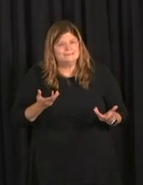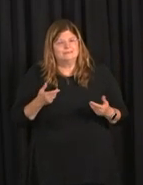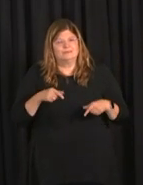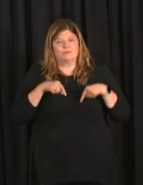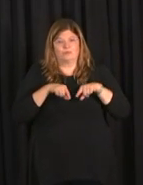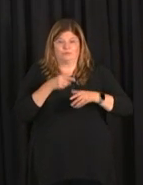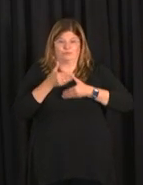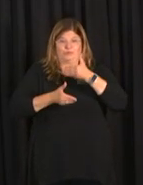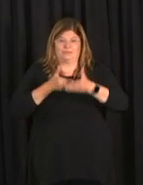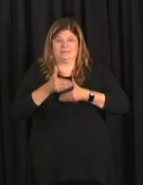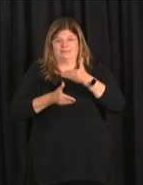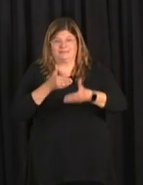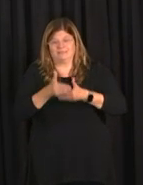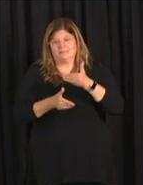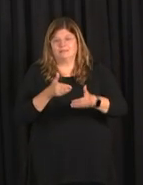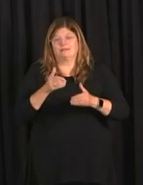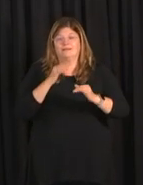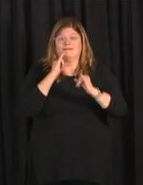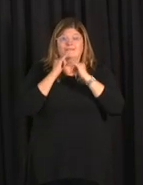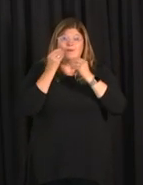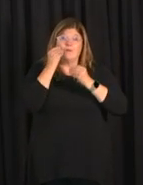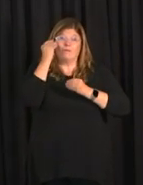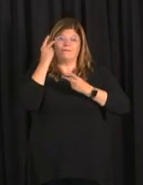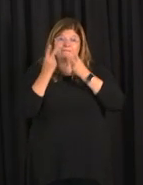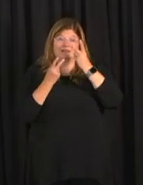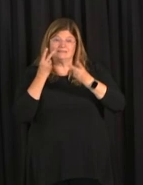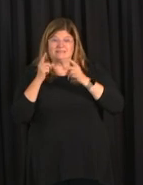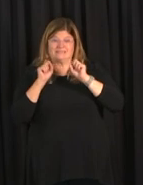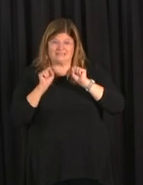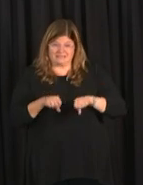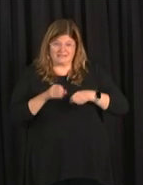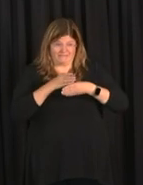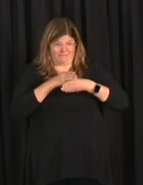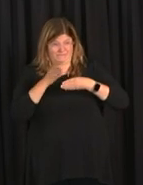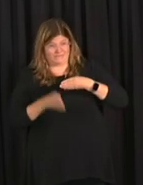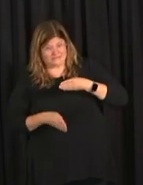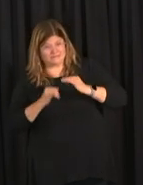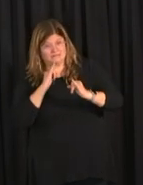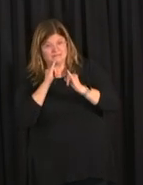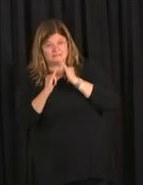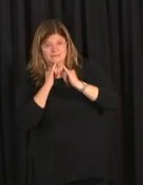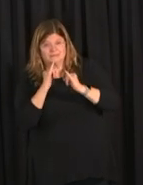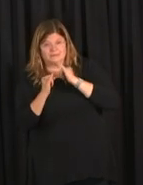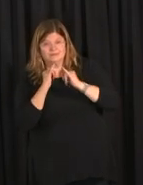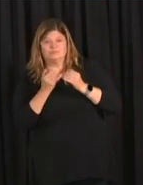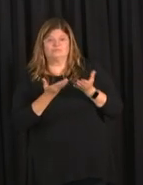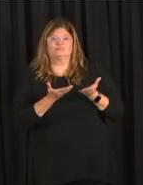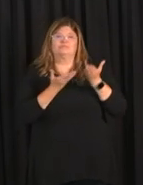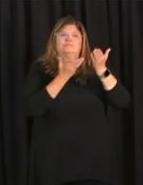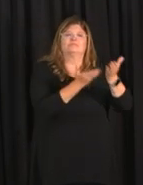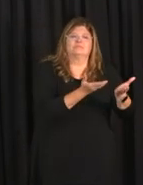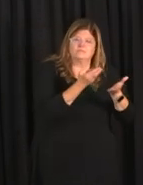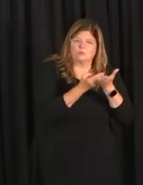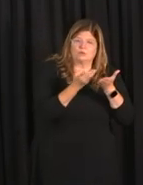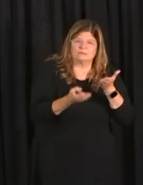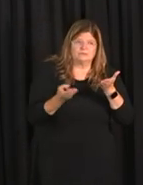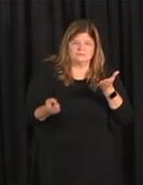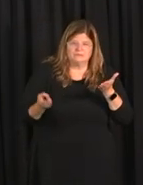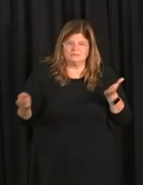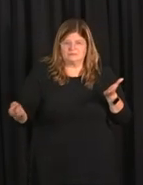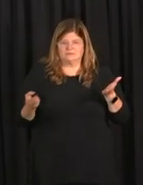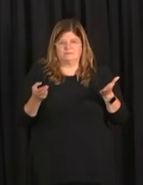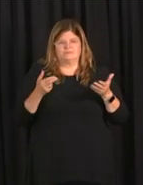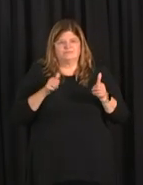During the process of the interview, the home visit team was able to complete the interview and provide resources.